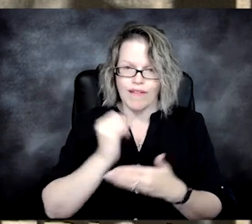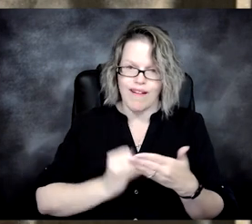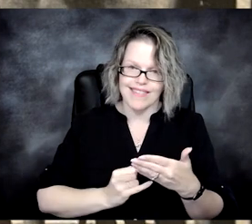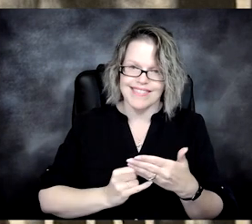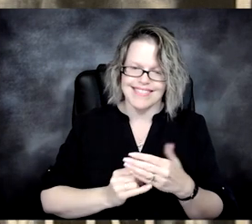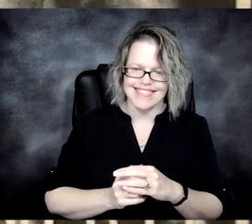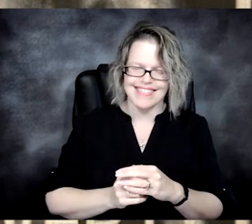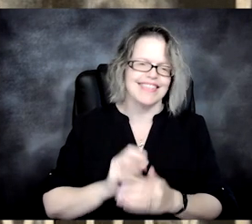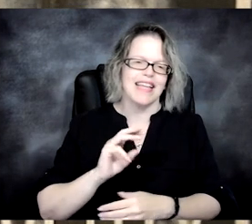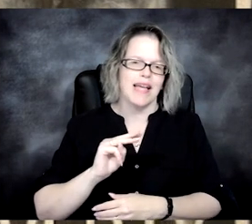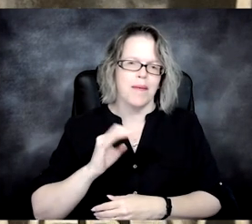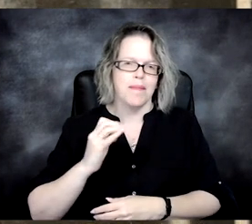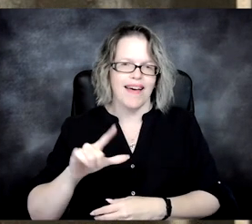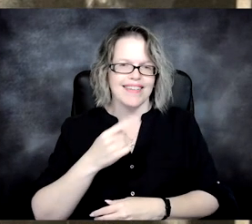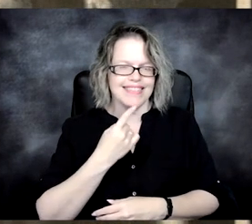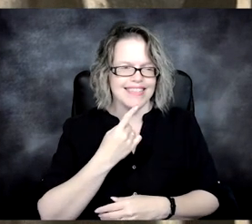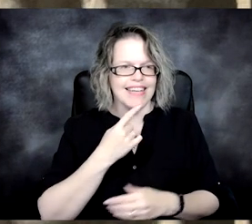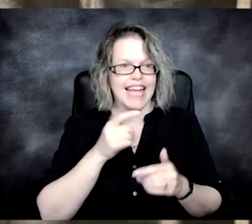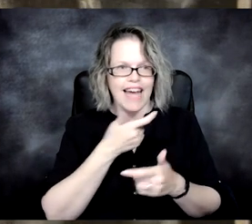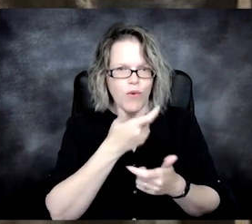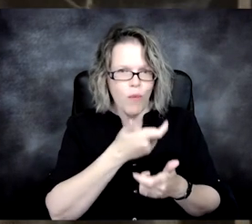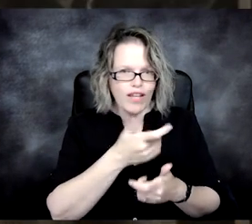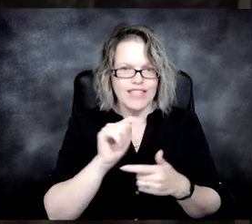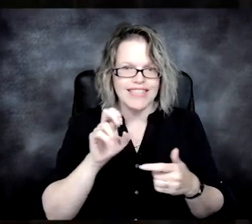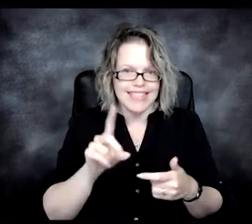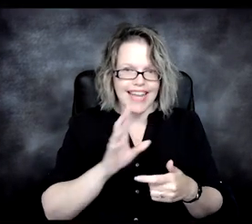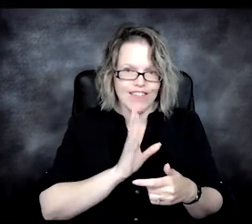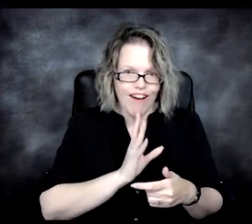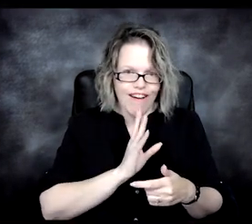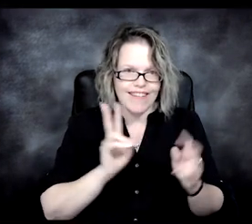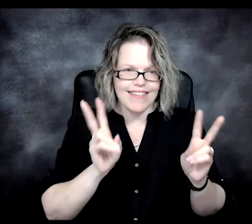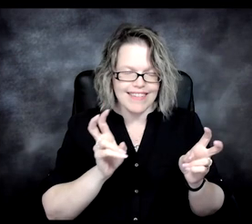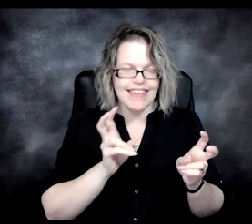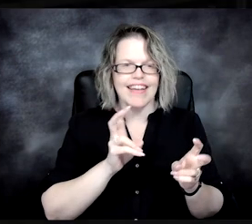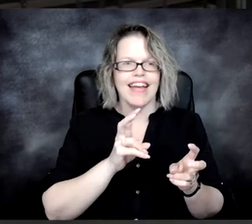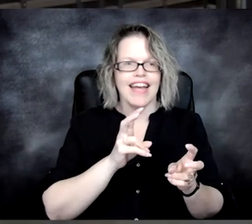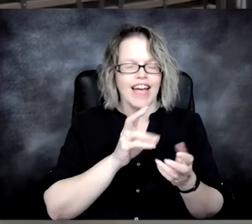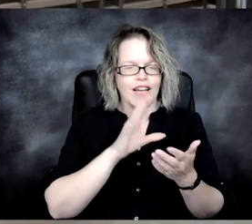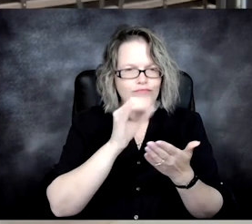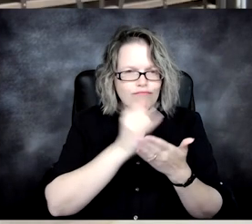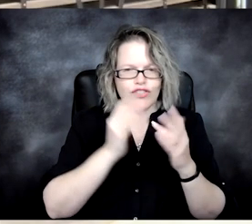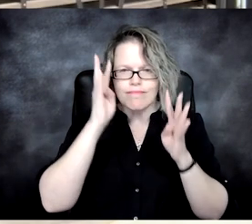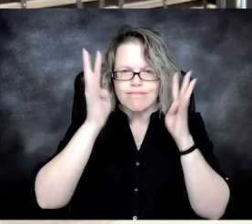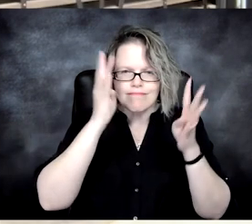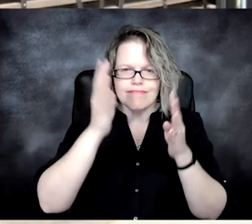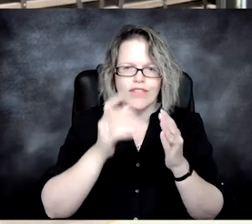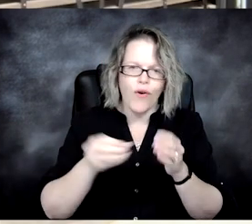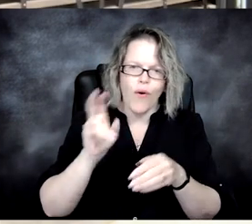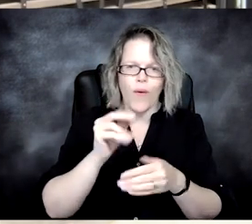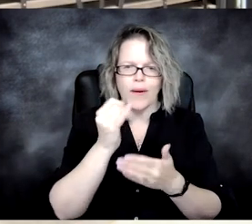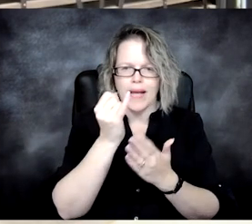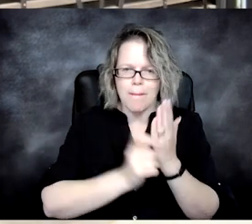After watching a TED Talk on the danger of immigrant stereotypes, she decided to design her own magazine cover. This graphic design illustration was drawn